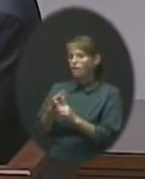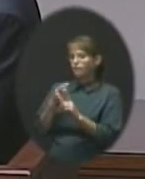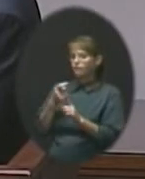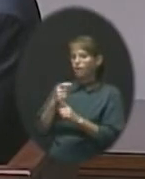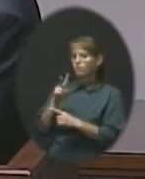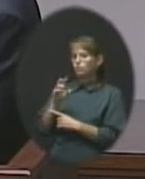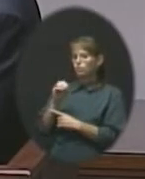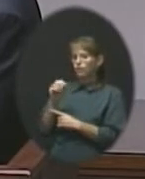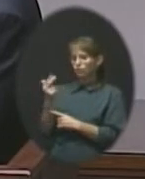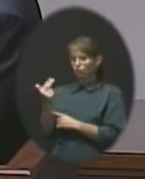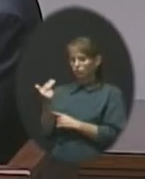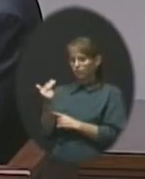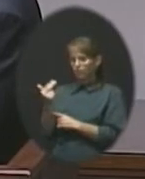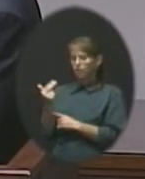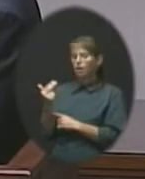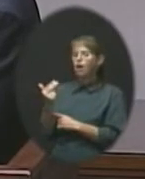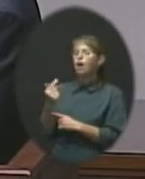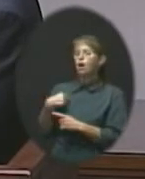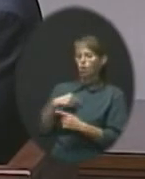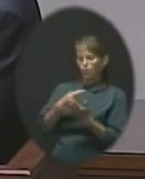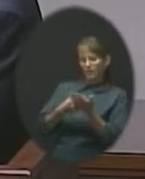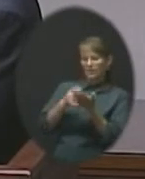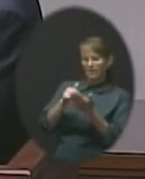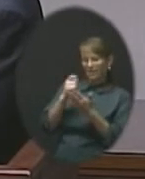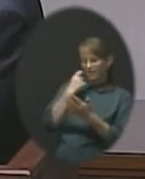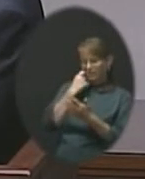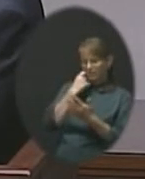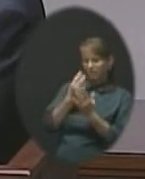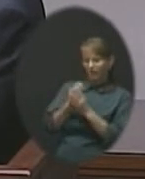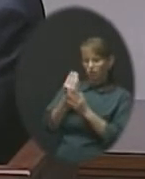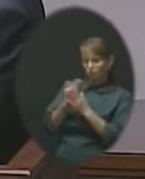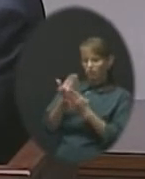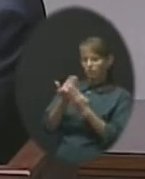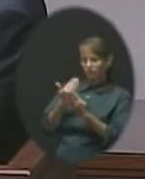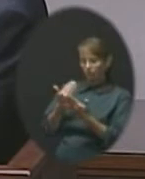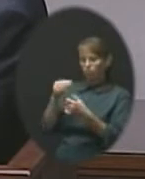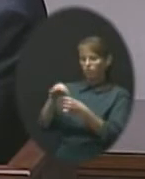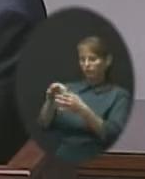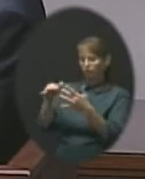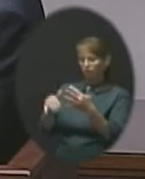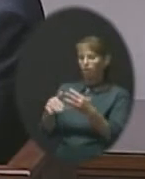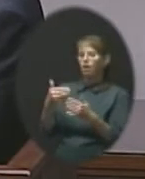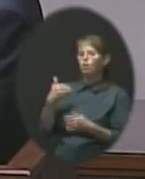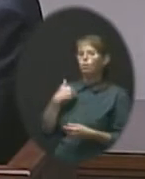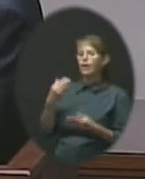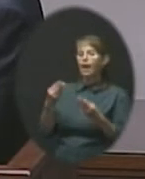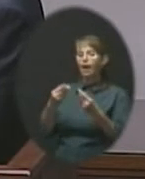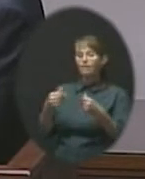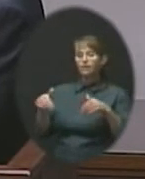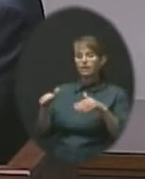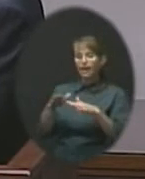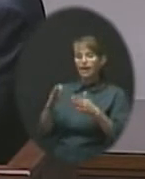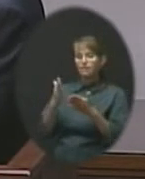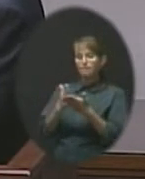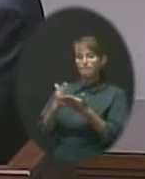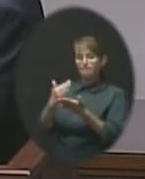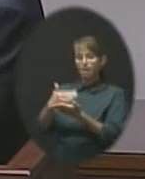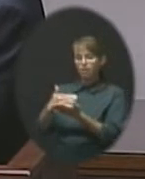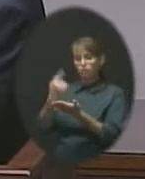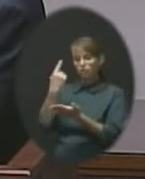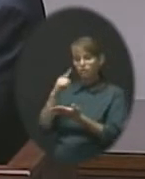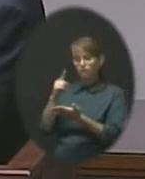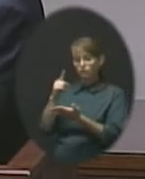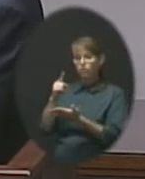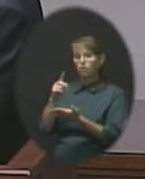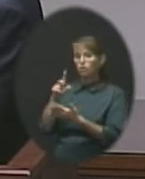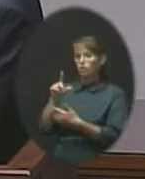2013. And that's what we discussed this past spring before all the voters and we have land budgeted in 2013, and we purchased all the land